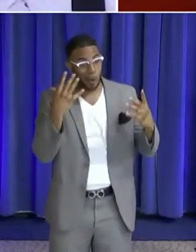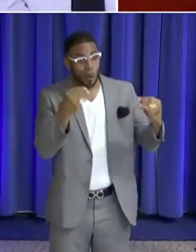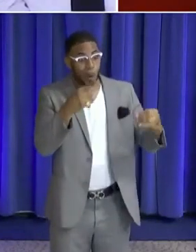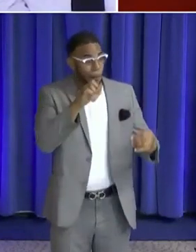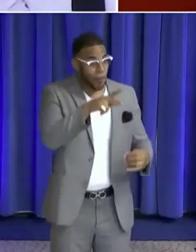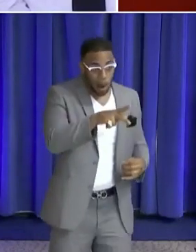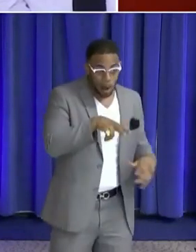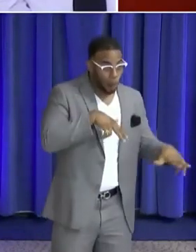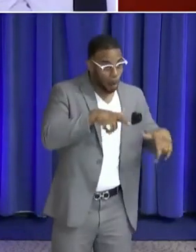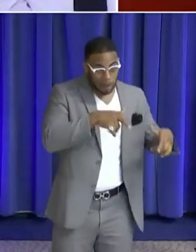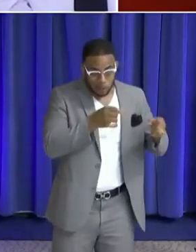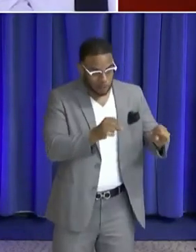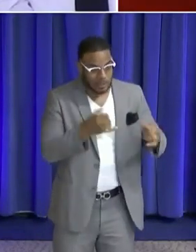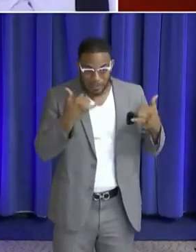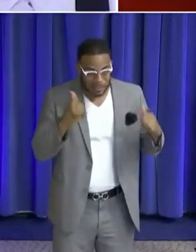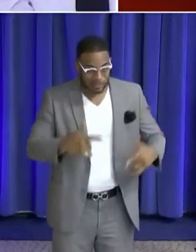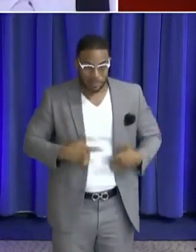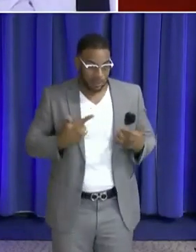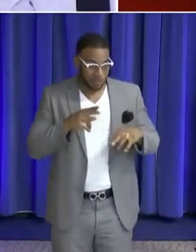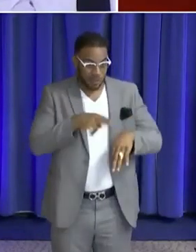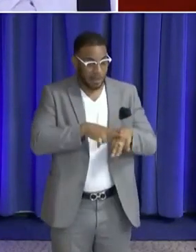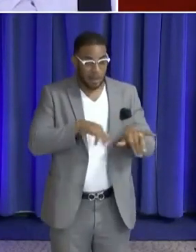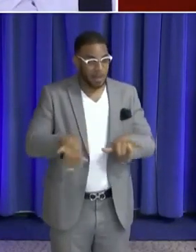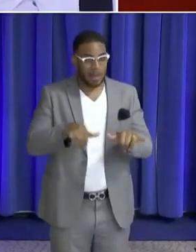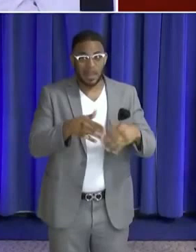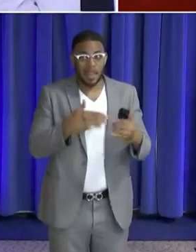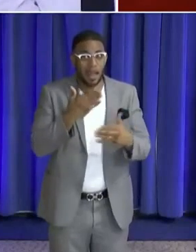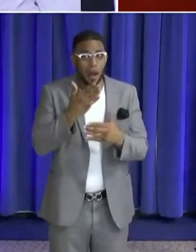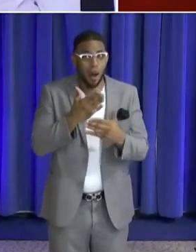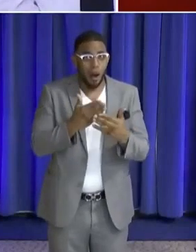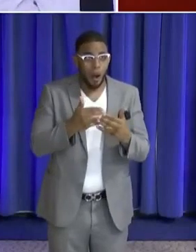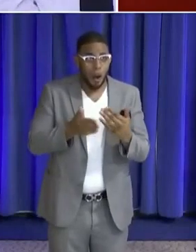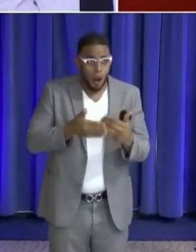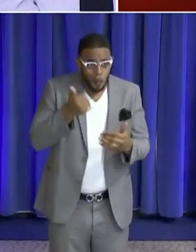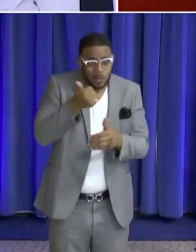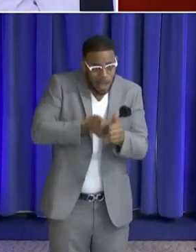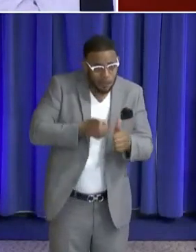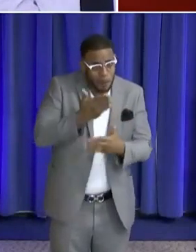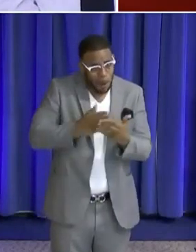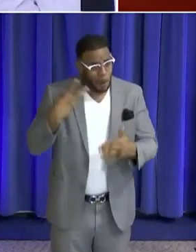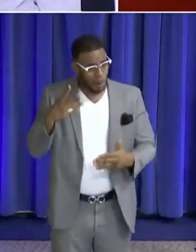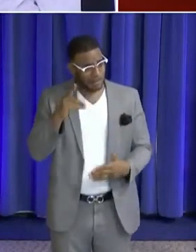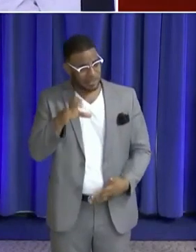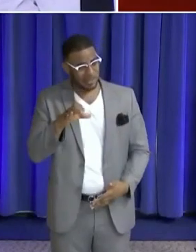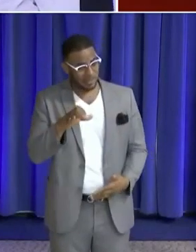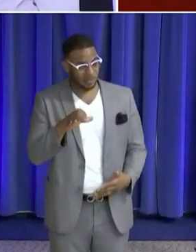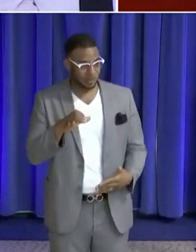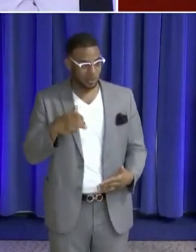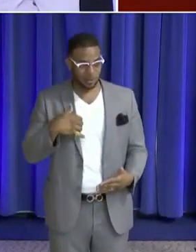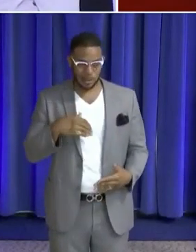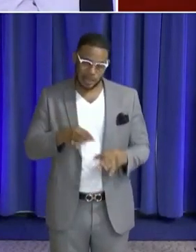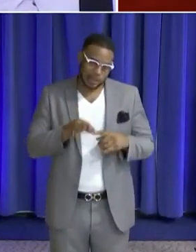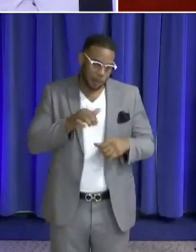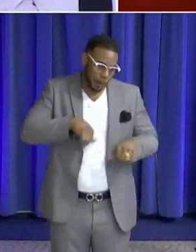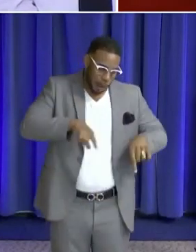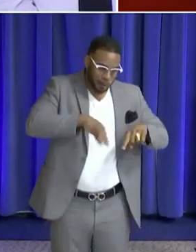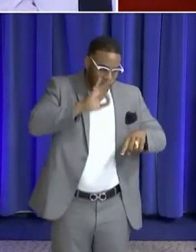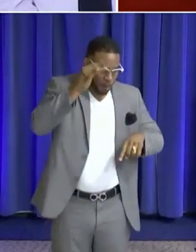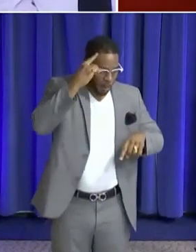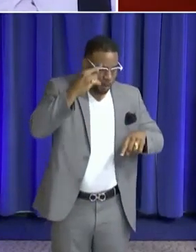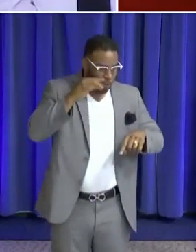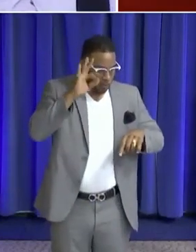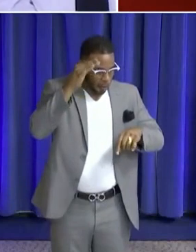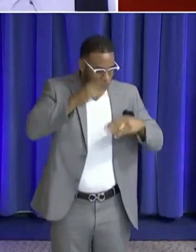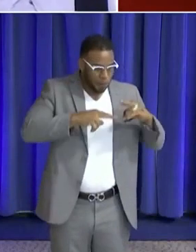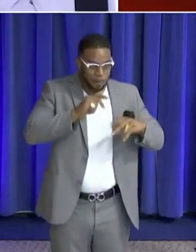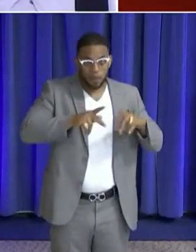parks and walking down streets and living life. In fact, in almost every part of Washington, except where we are, around the federal complex, people